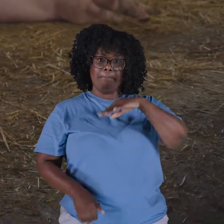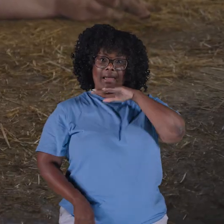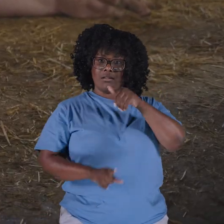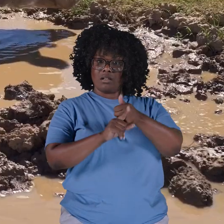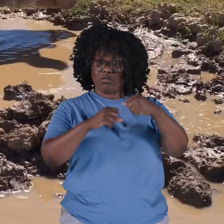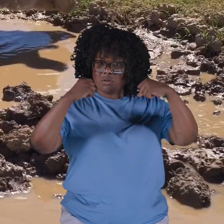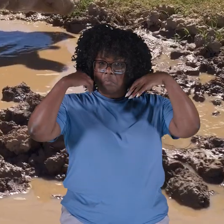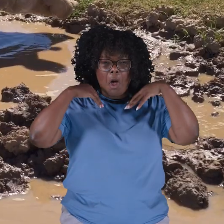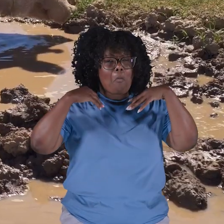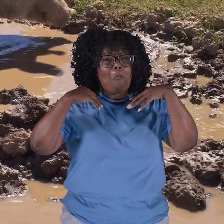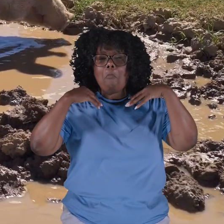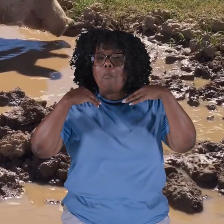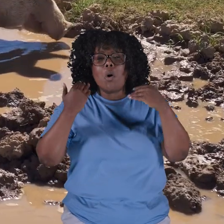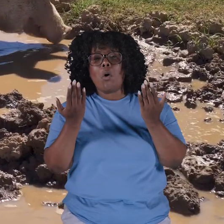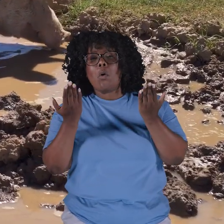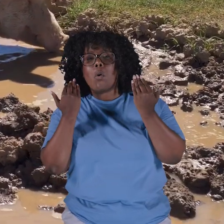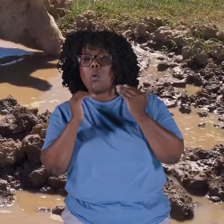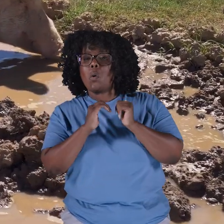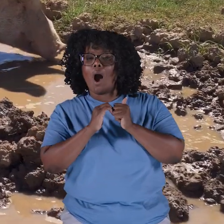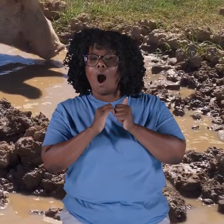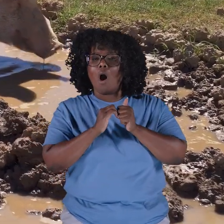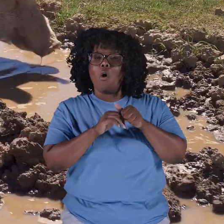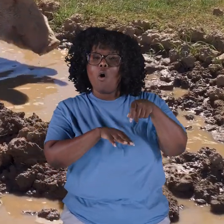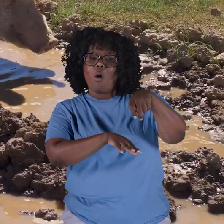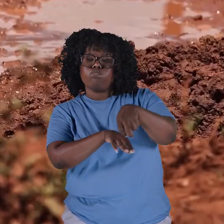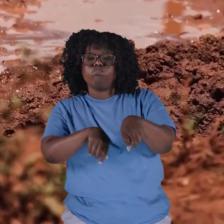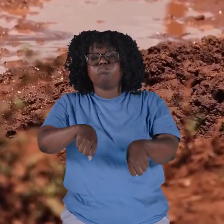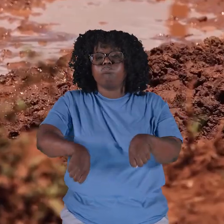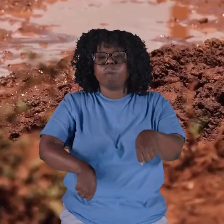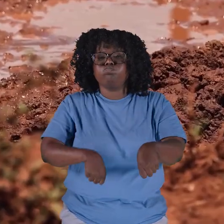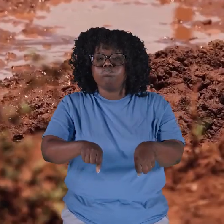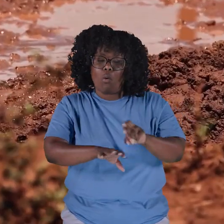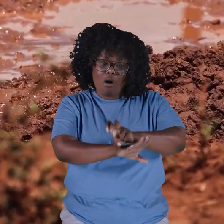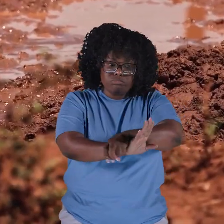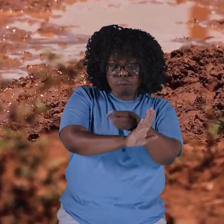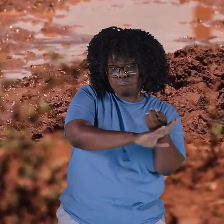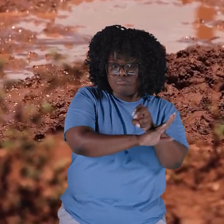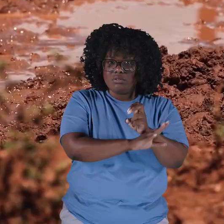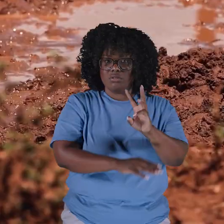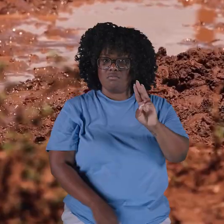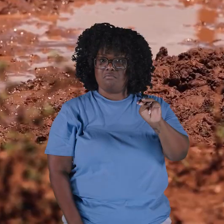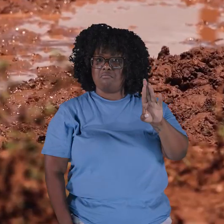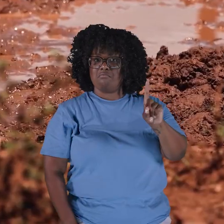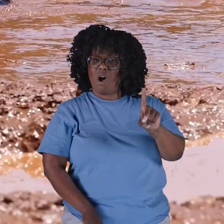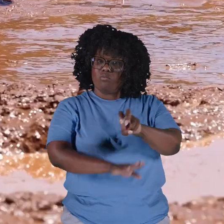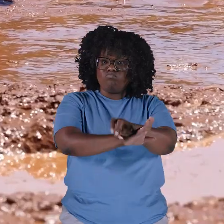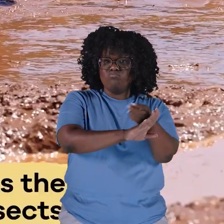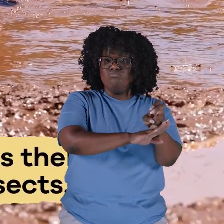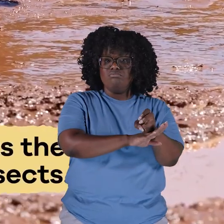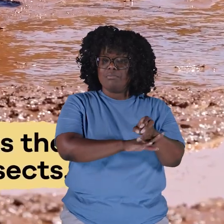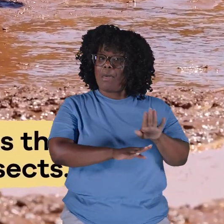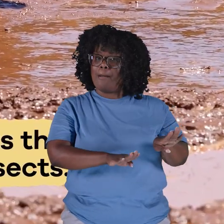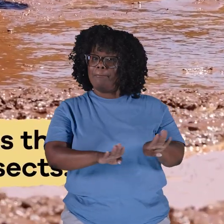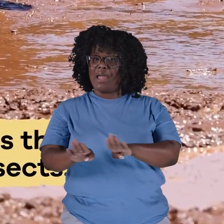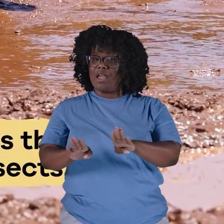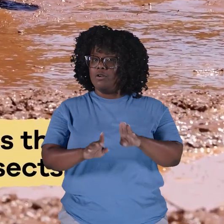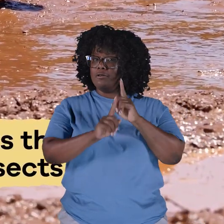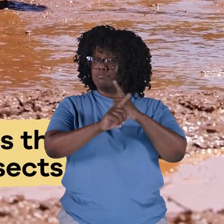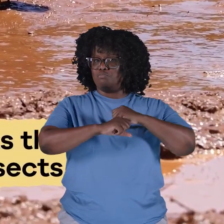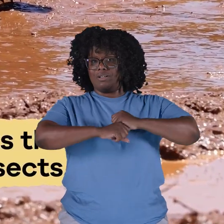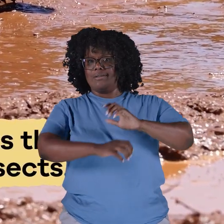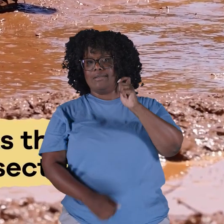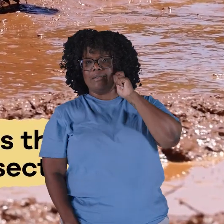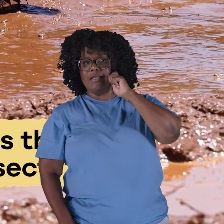sweat much, and cool off by wallowing, or rolling in mud. This behavior also